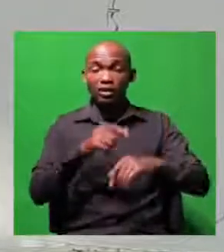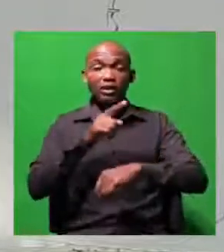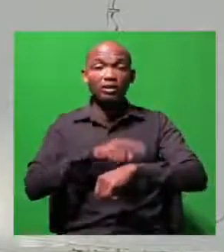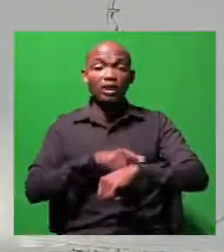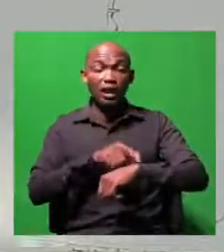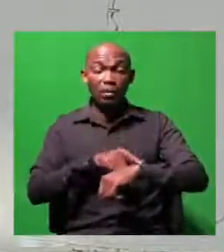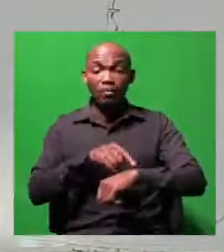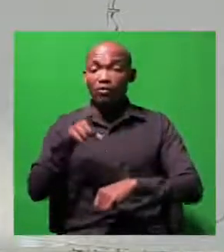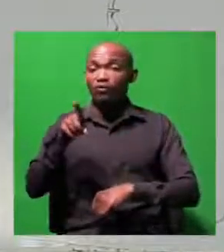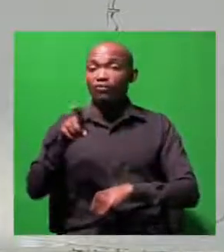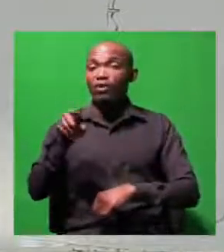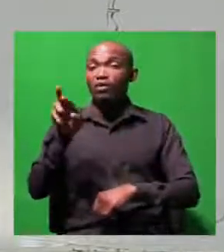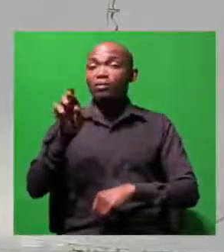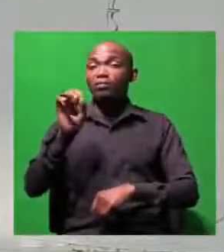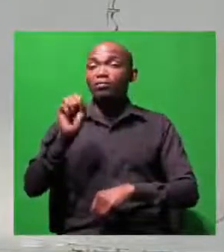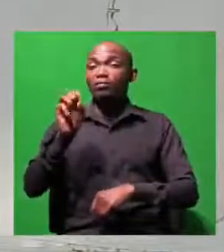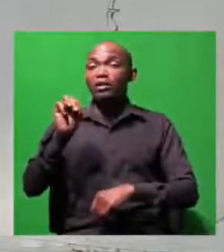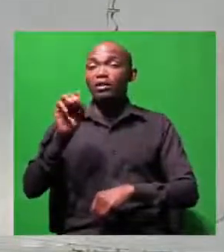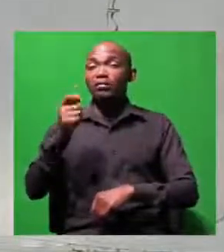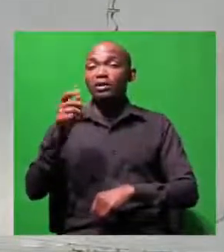during primitive communalism.